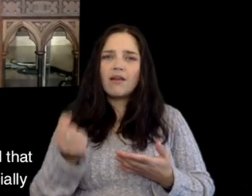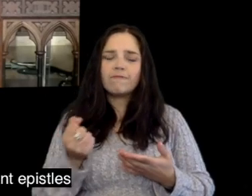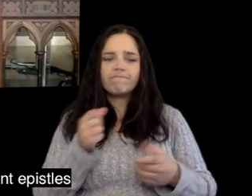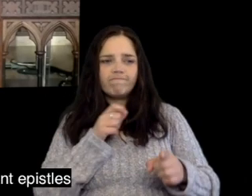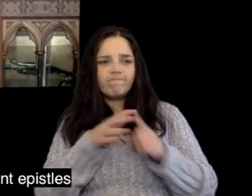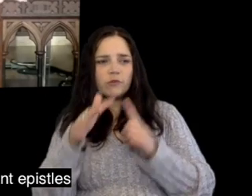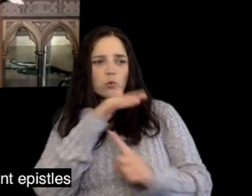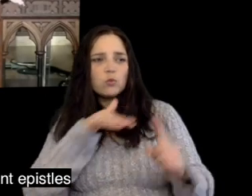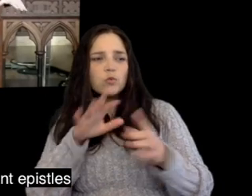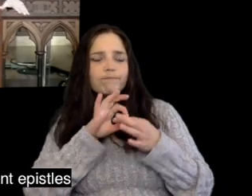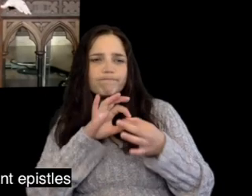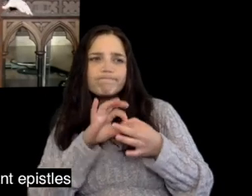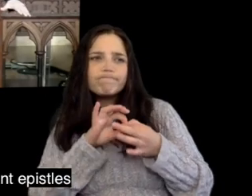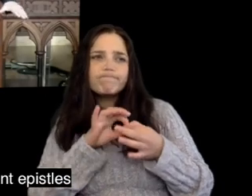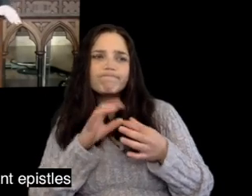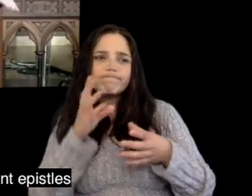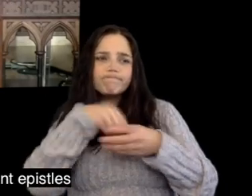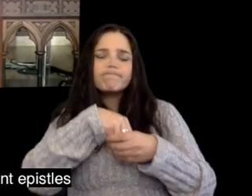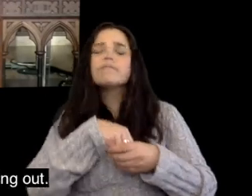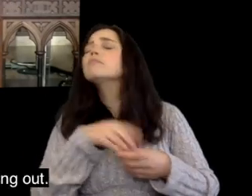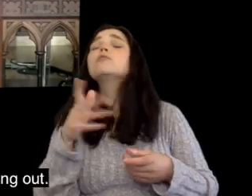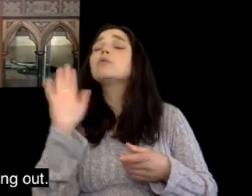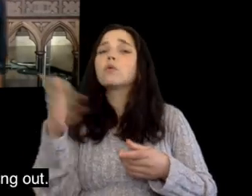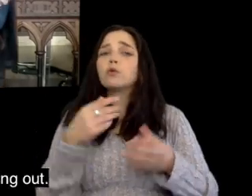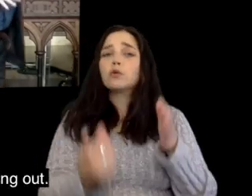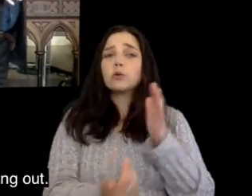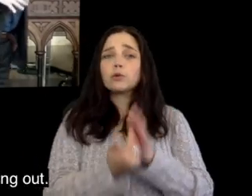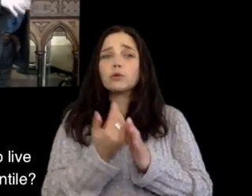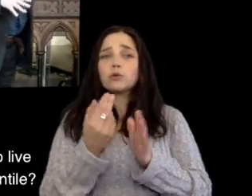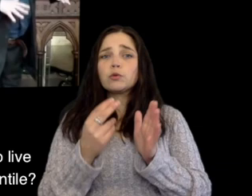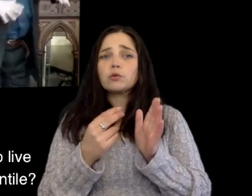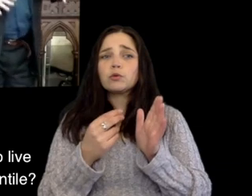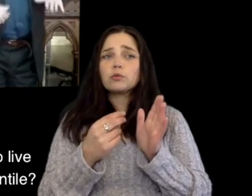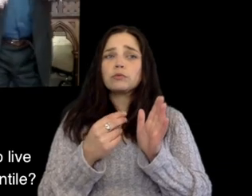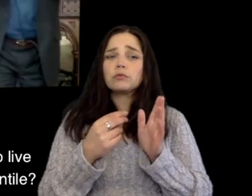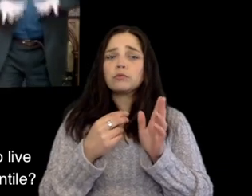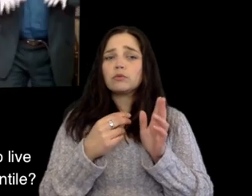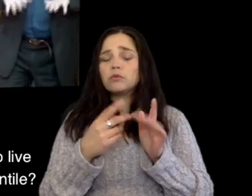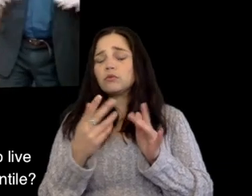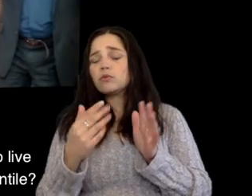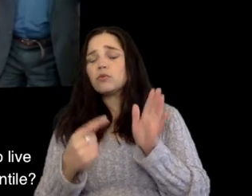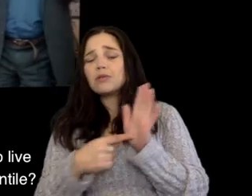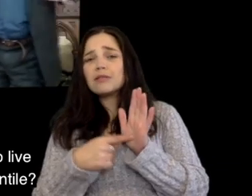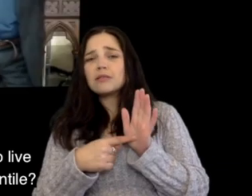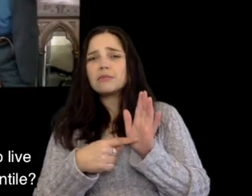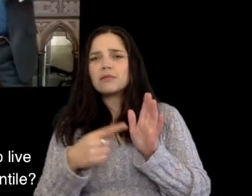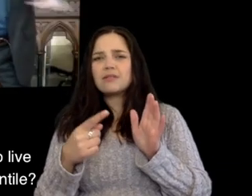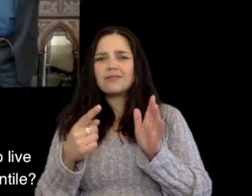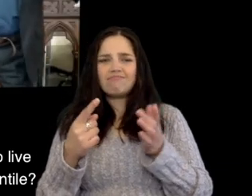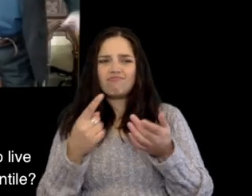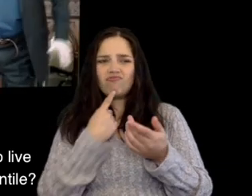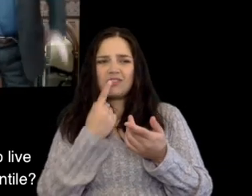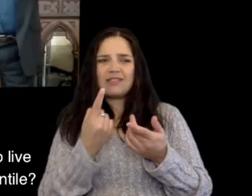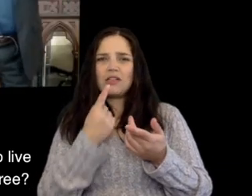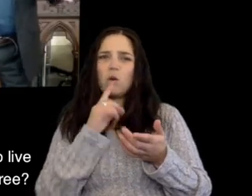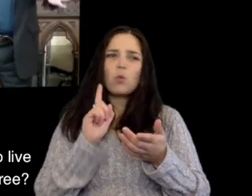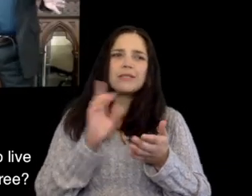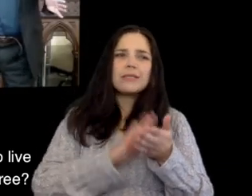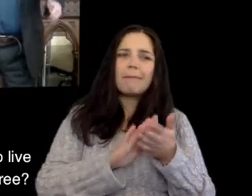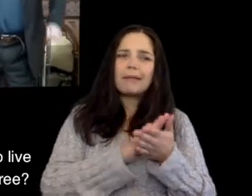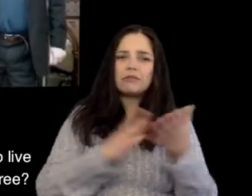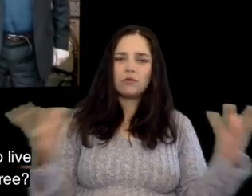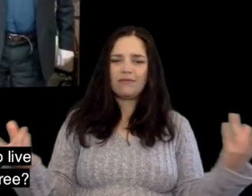implications socially. In fact, all of the New Testament epistles in some ways are working out, what does it mean to live together, Jew